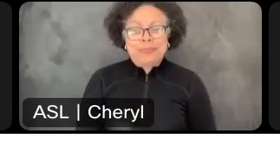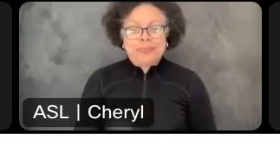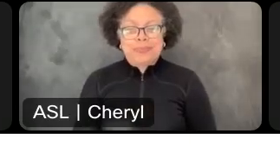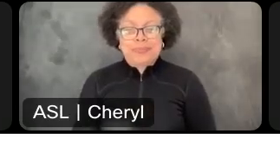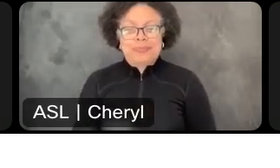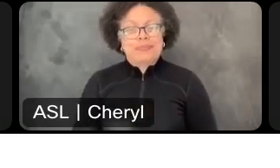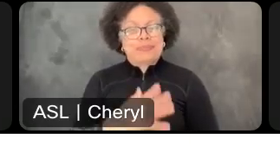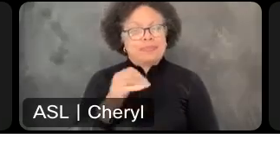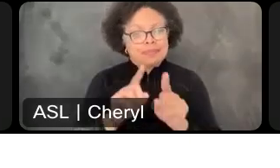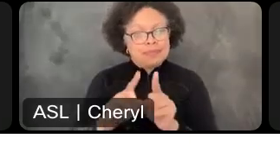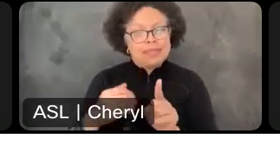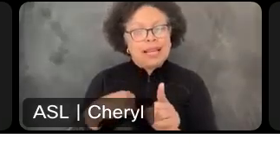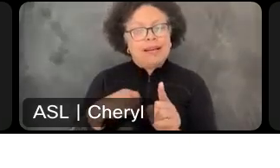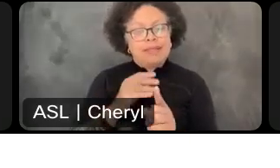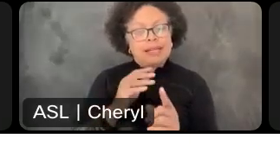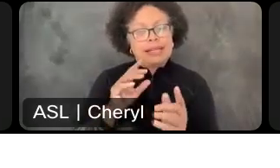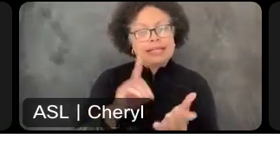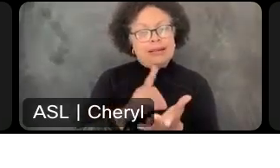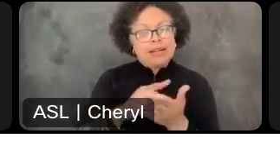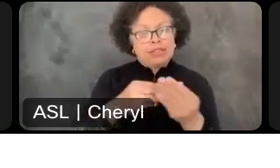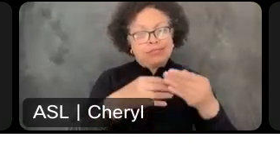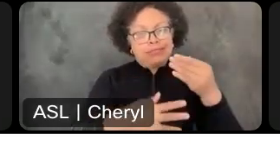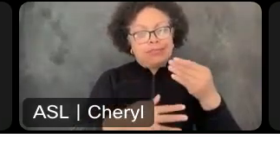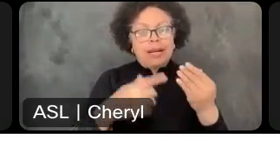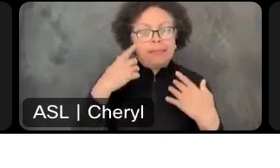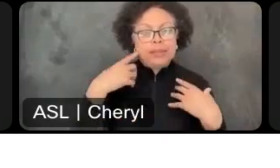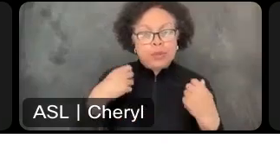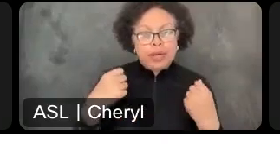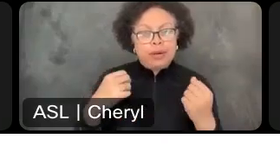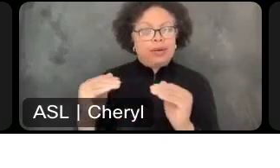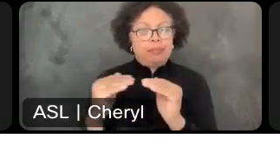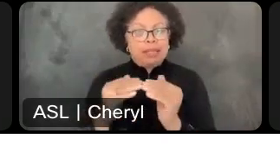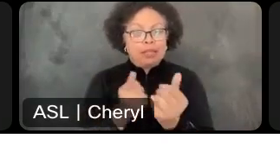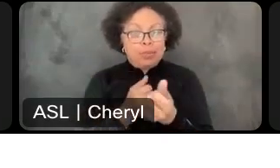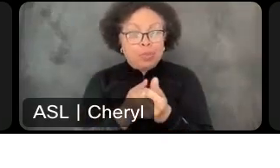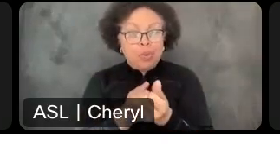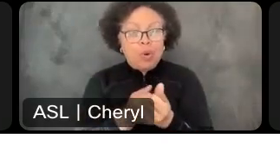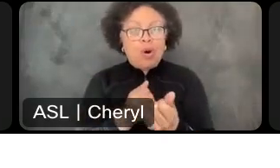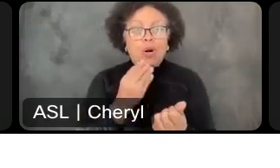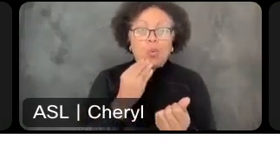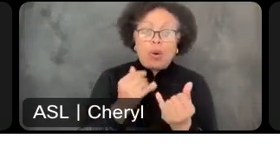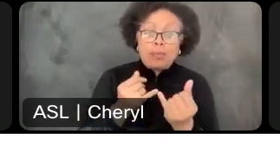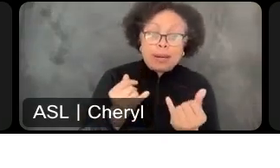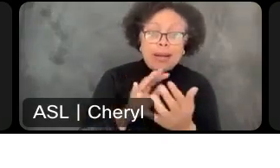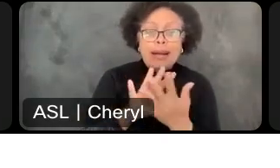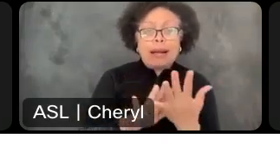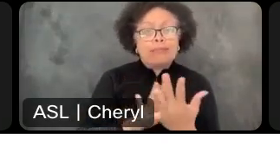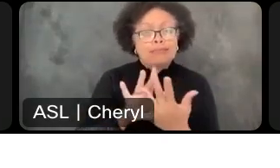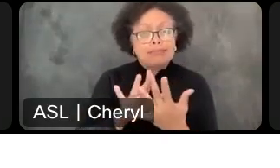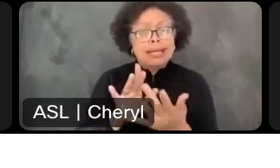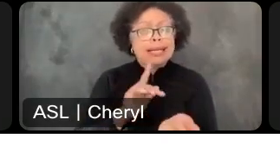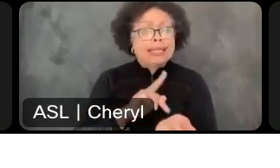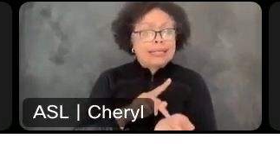And we also have a directory of mental health and peer support warm lines, information on psychiatric